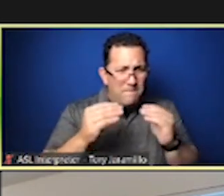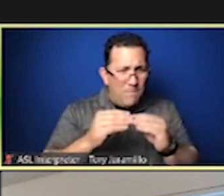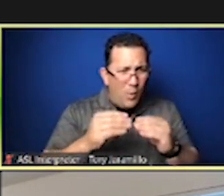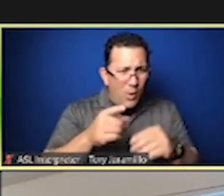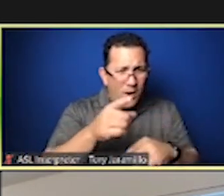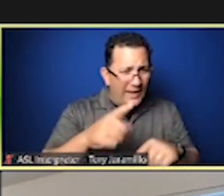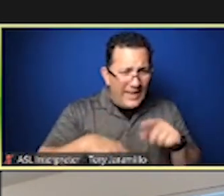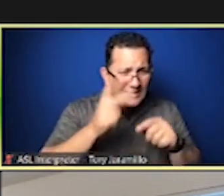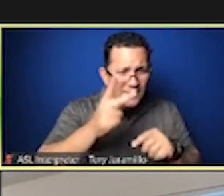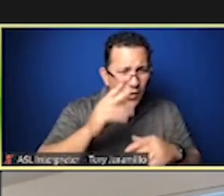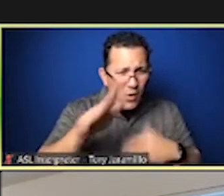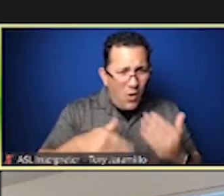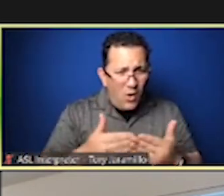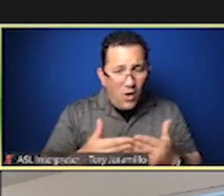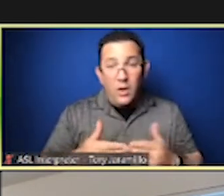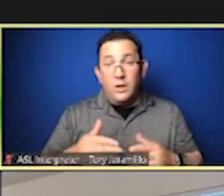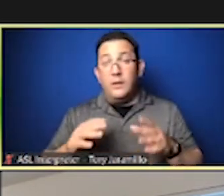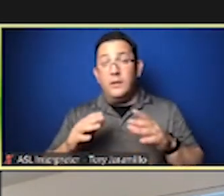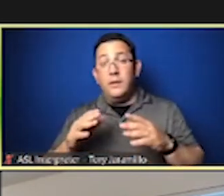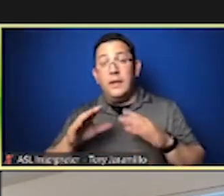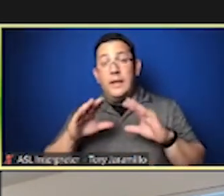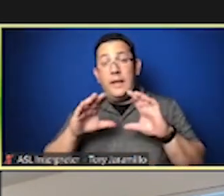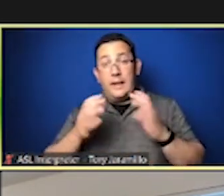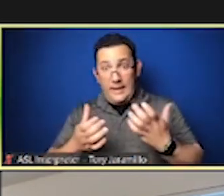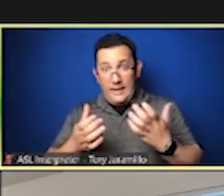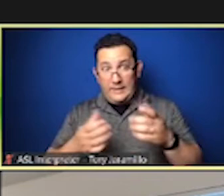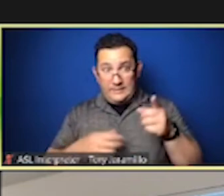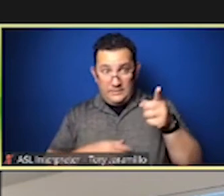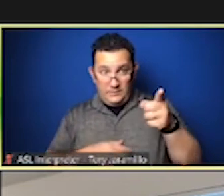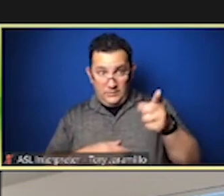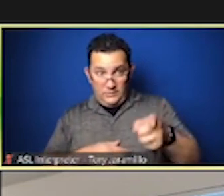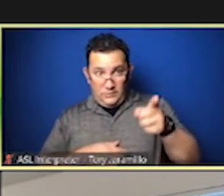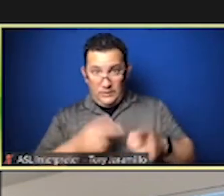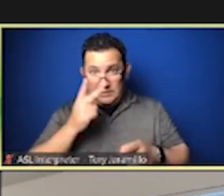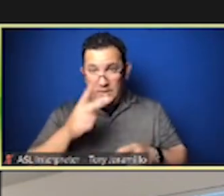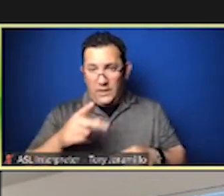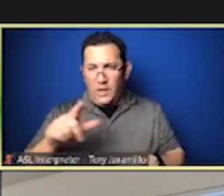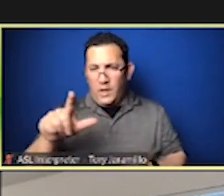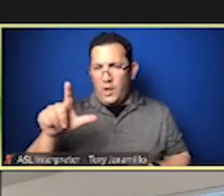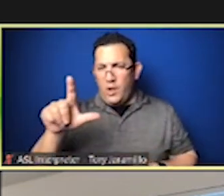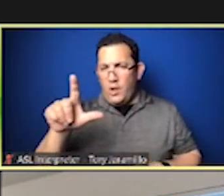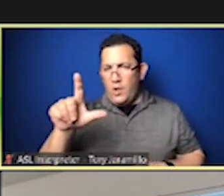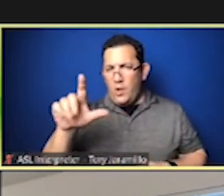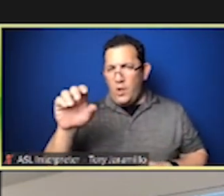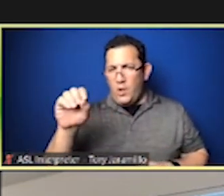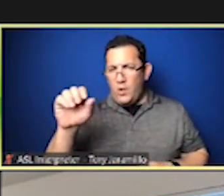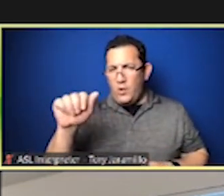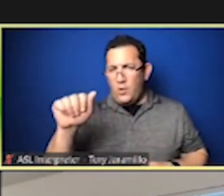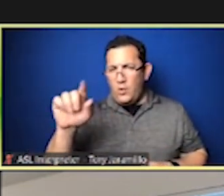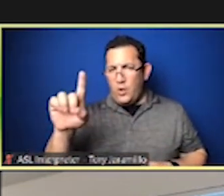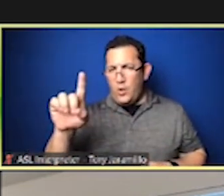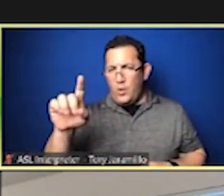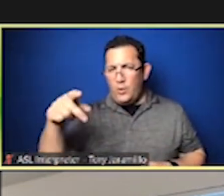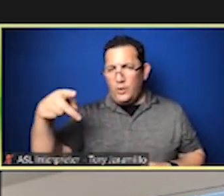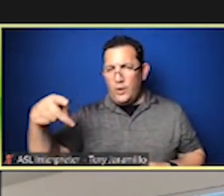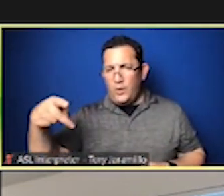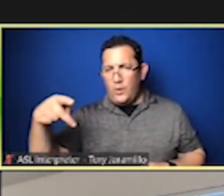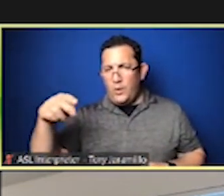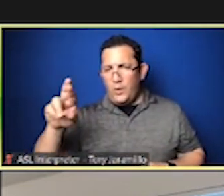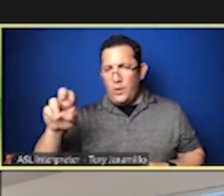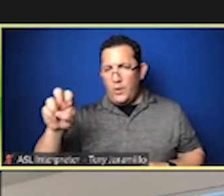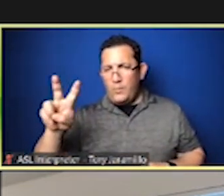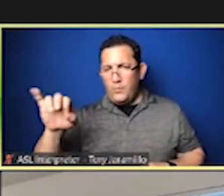team here, this load previous wording tells us that there